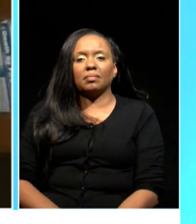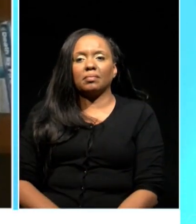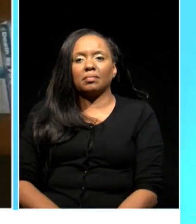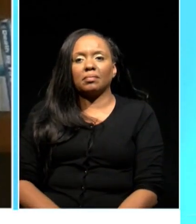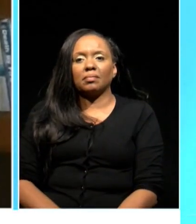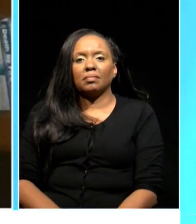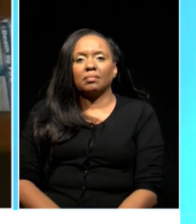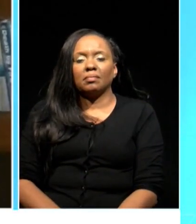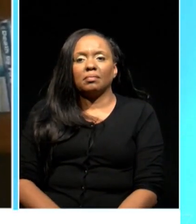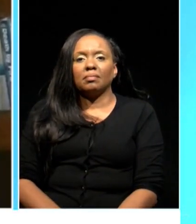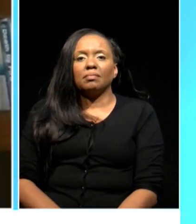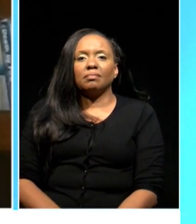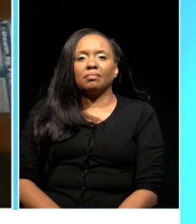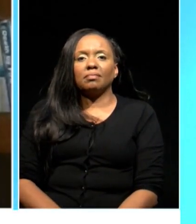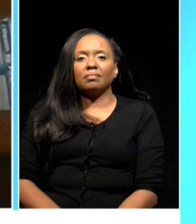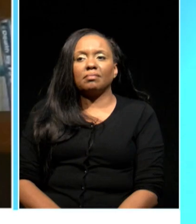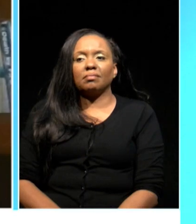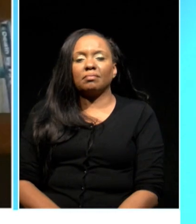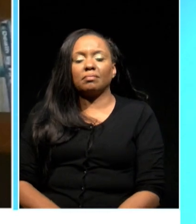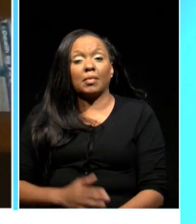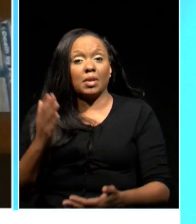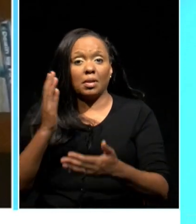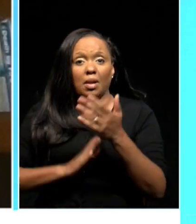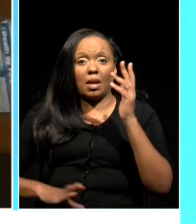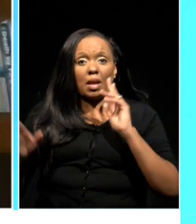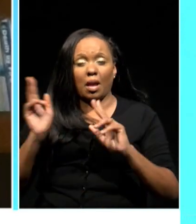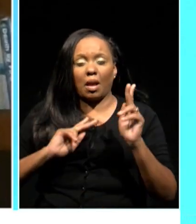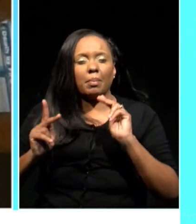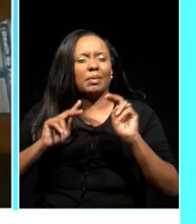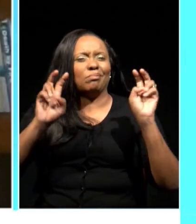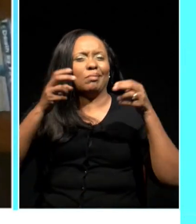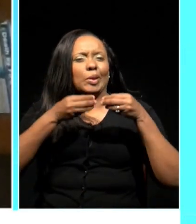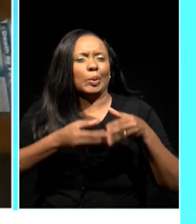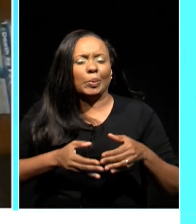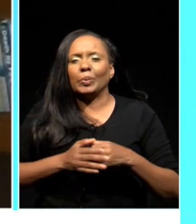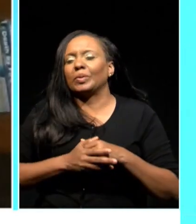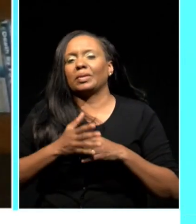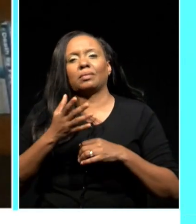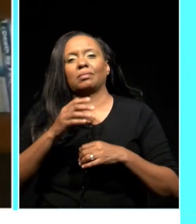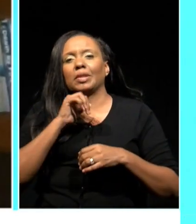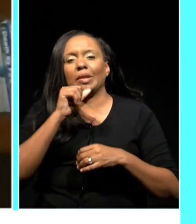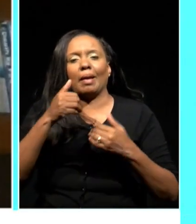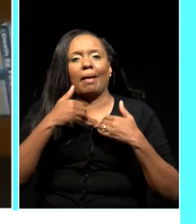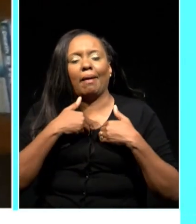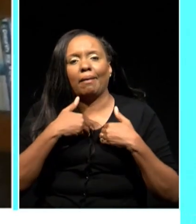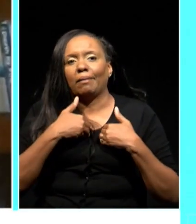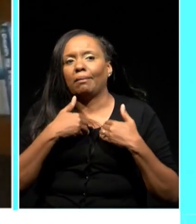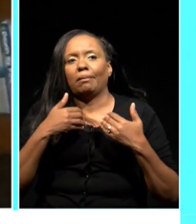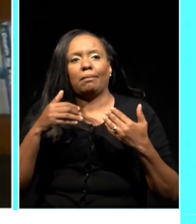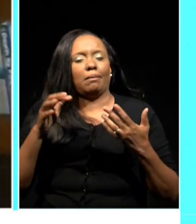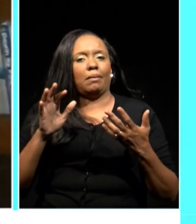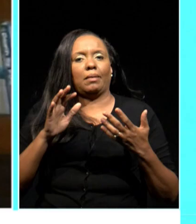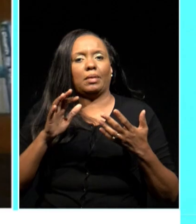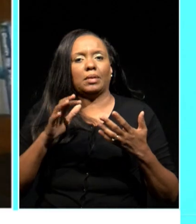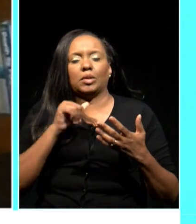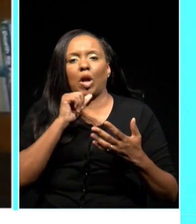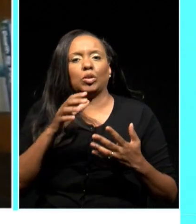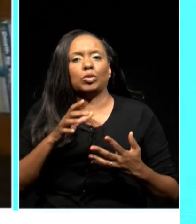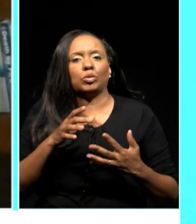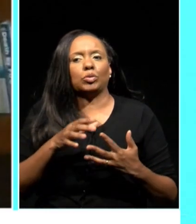suffer loss. But there are those who are able to play the politics right, and your national image, your